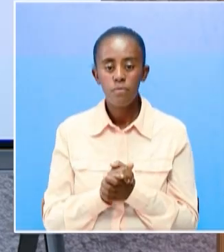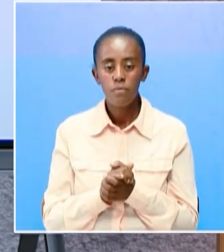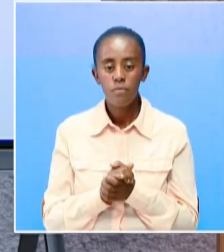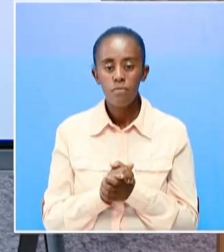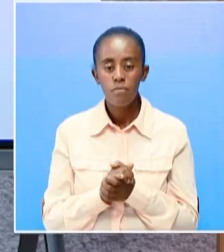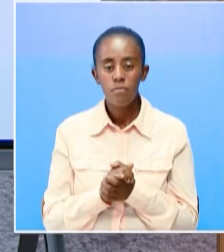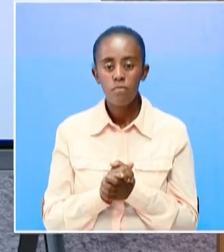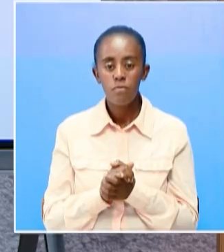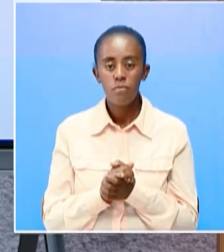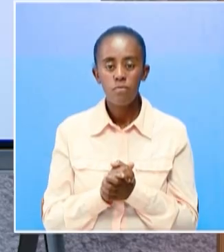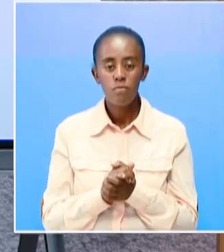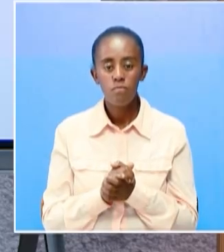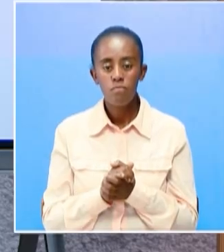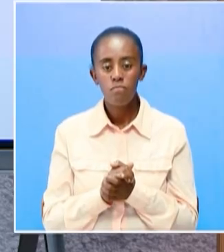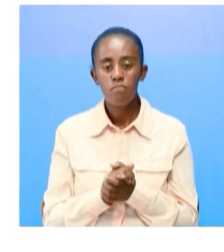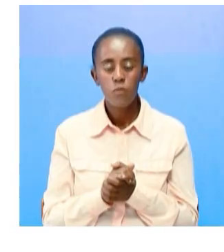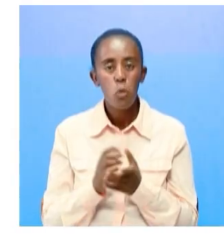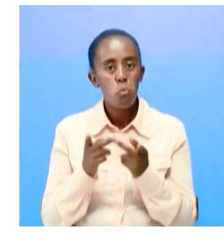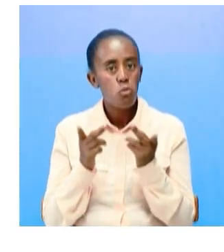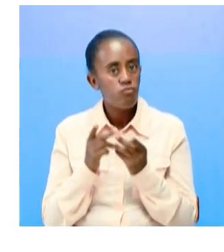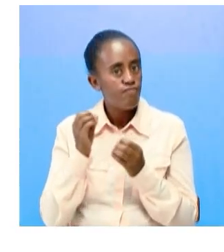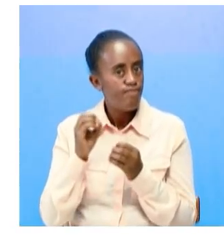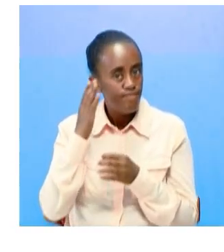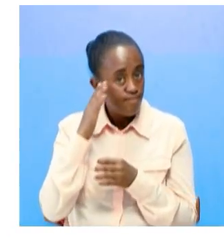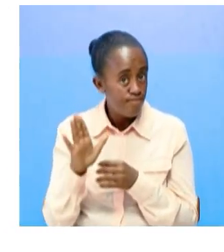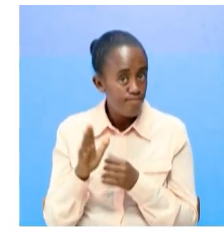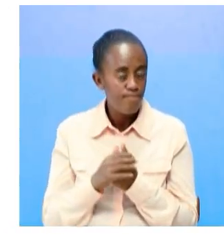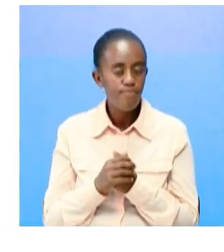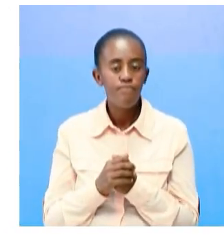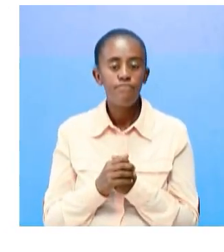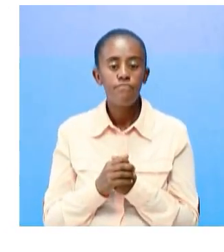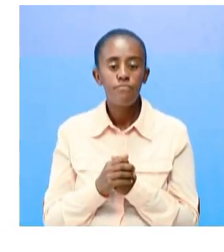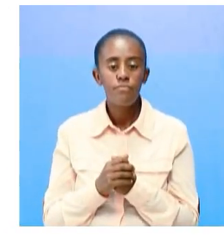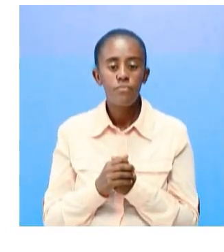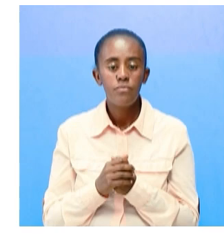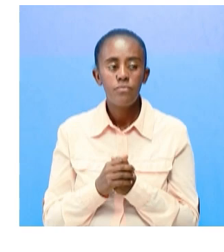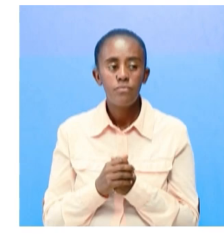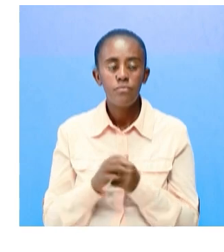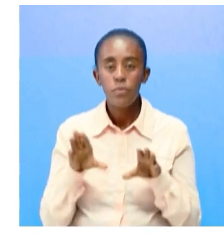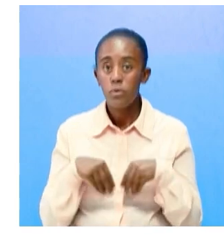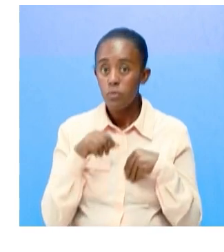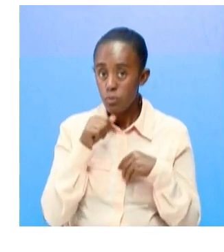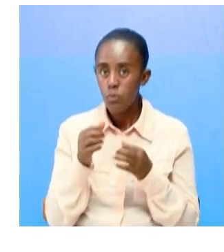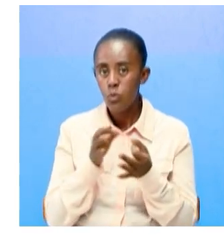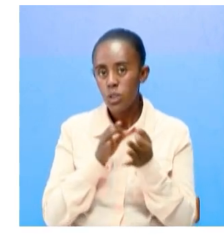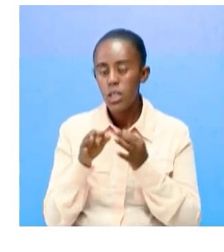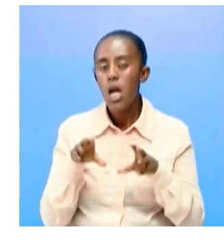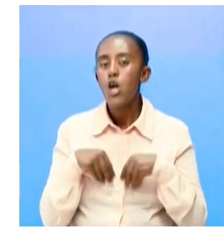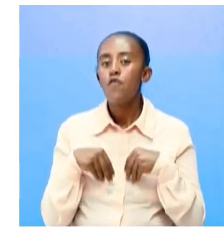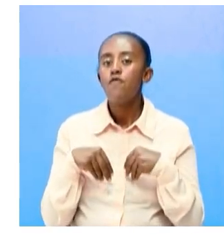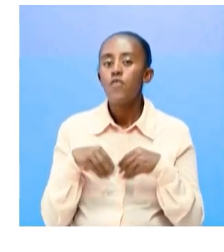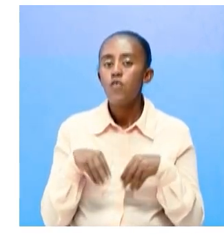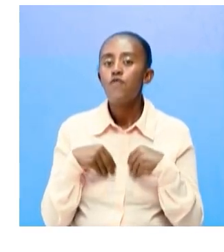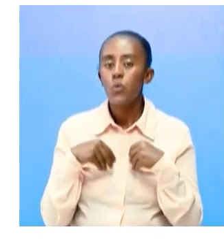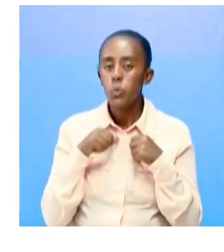you don't know the direction of something, maybe you can use in such kinds of expressions. Refusing